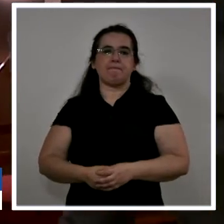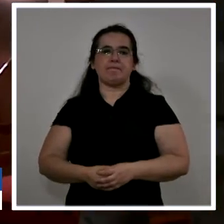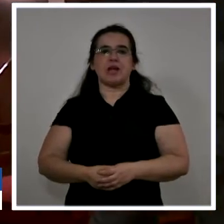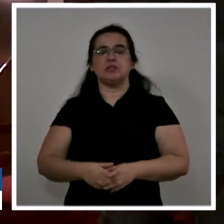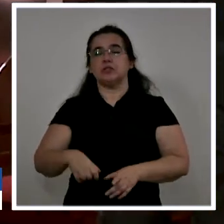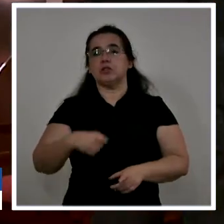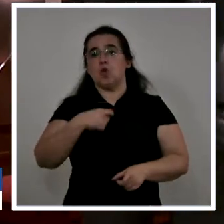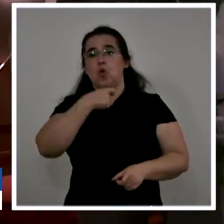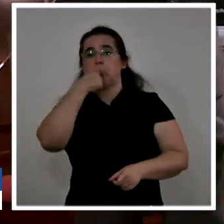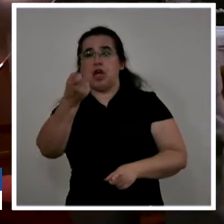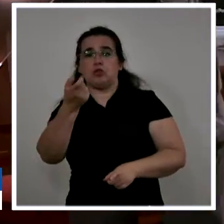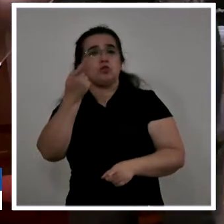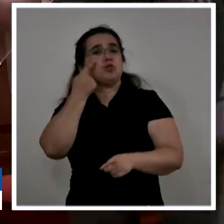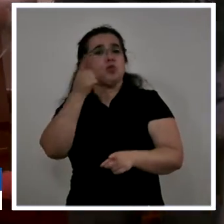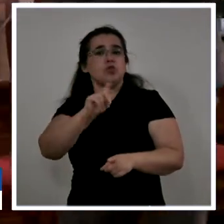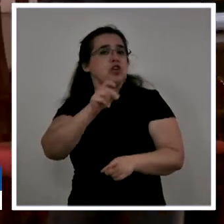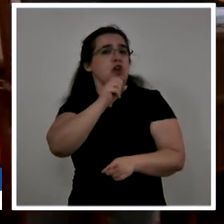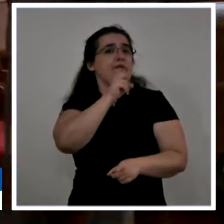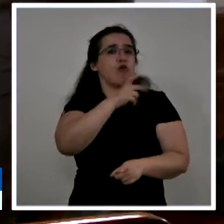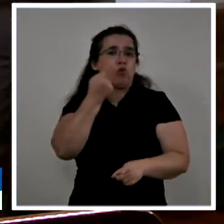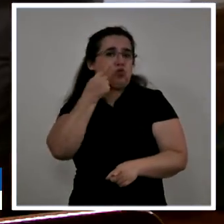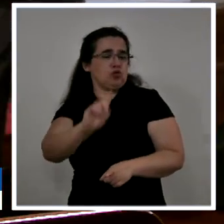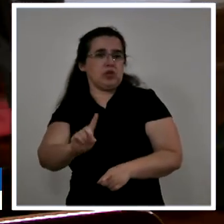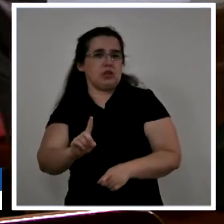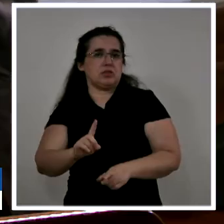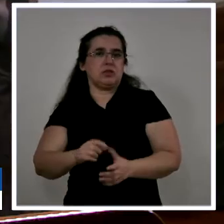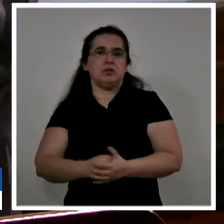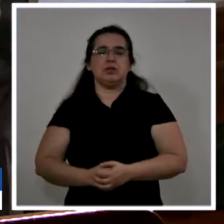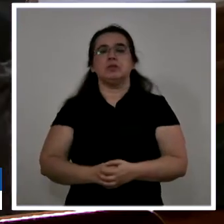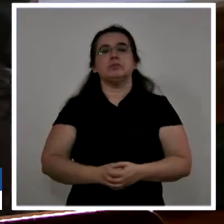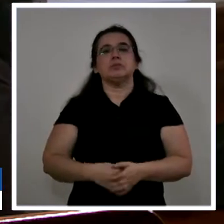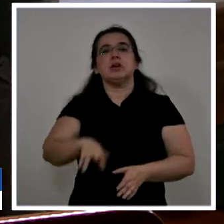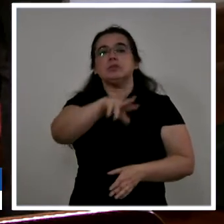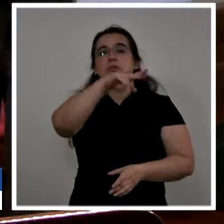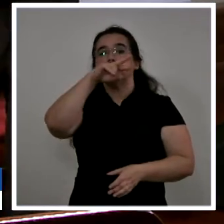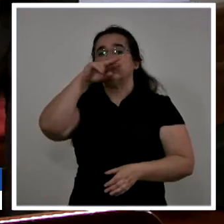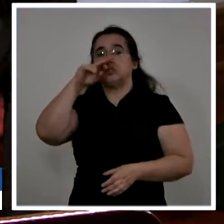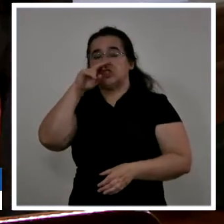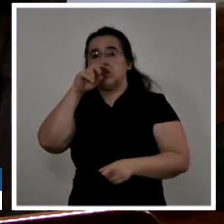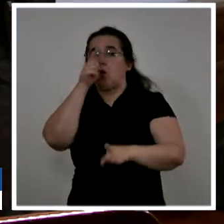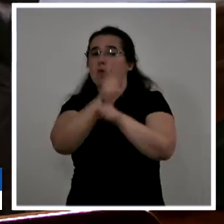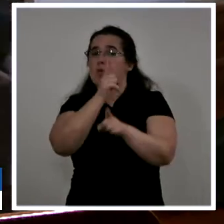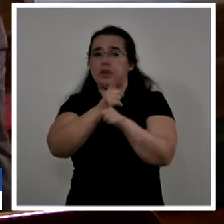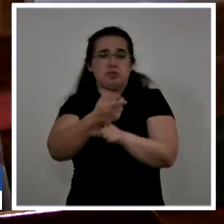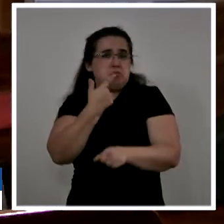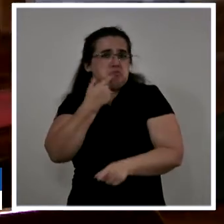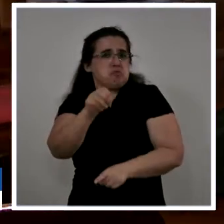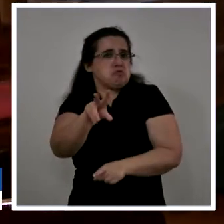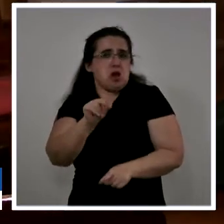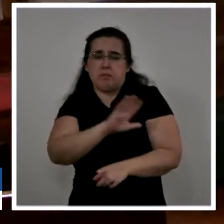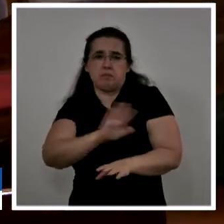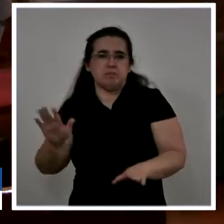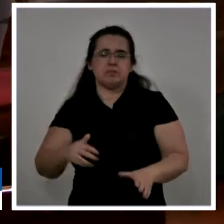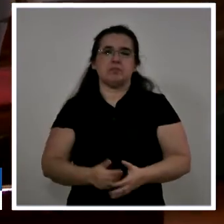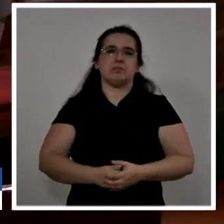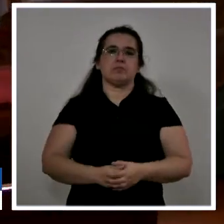the grandparents, nunca conheceu o seu avô, has never smelled the smell that the grandparents smelled, nunca cheirou aquele cheiro que o avô cheirou. But what do